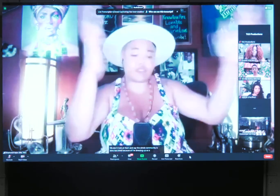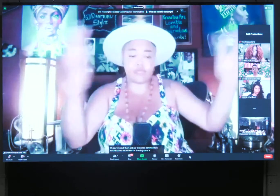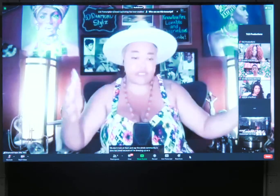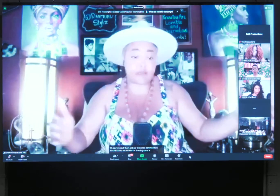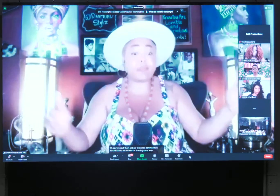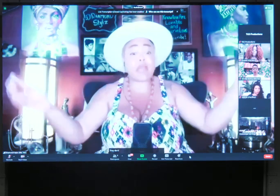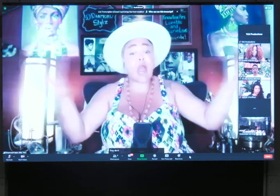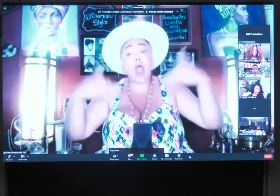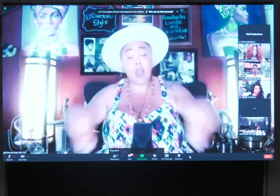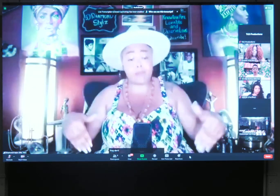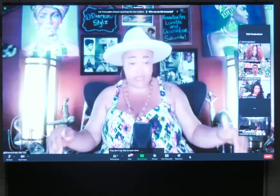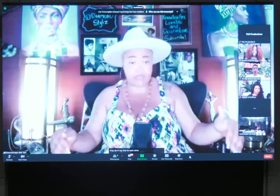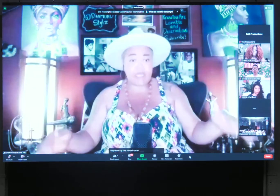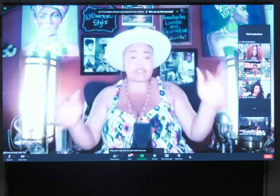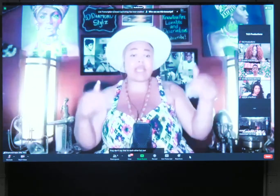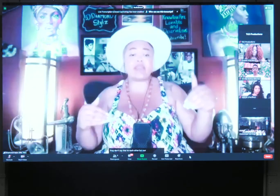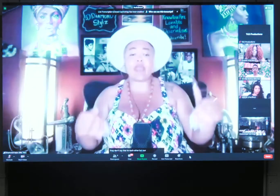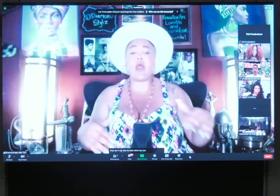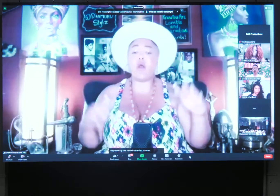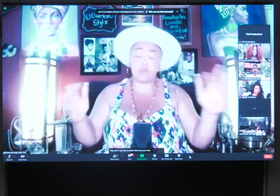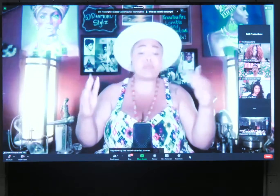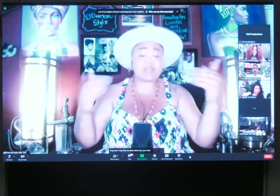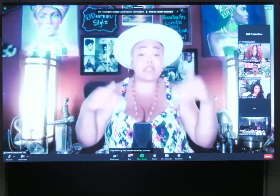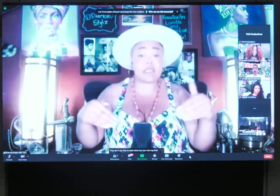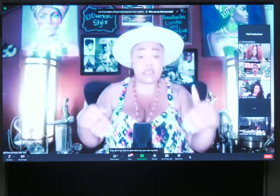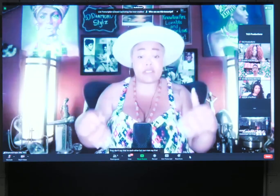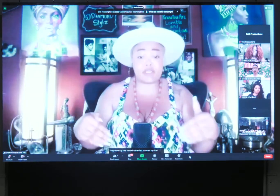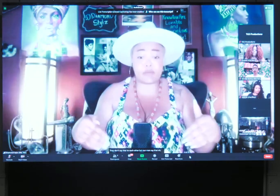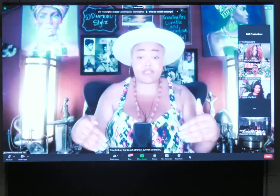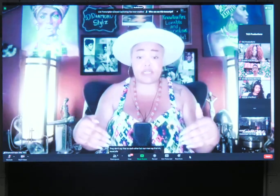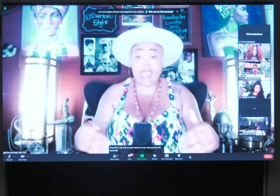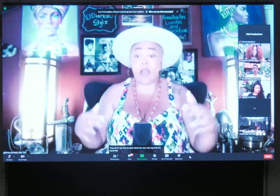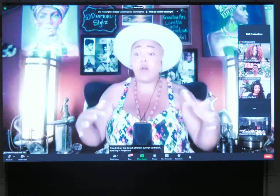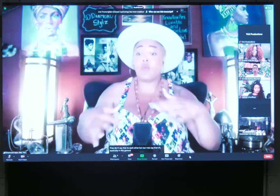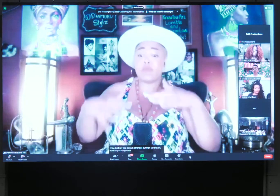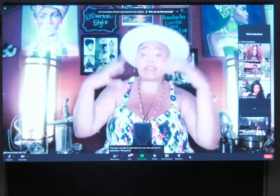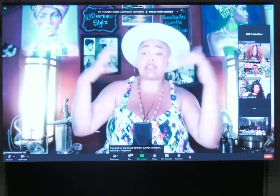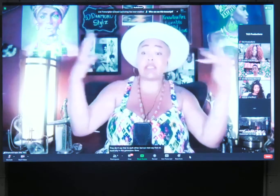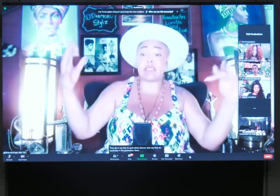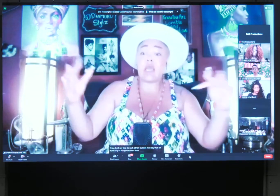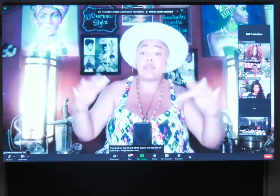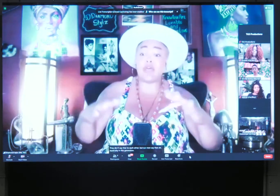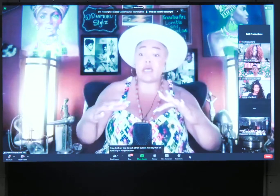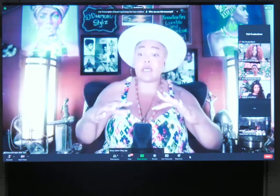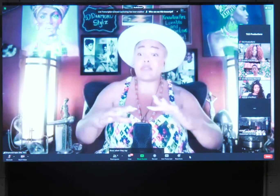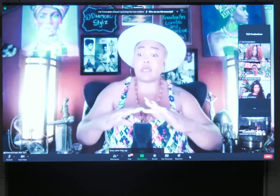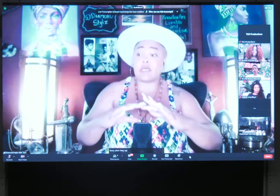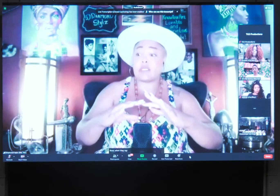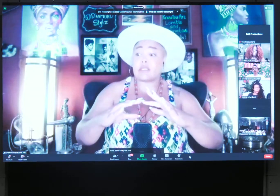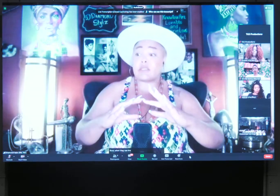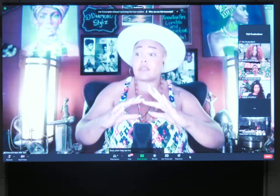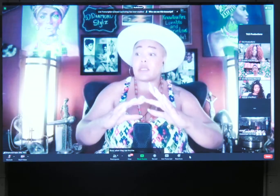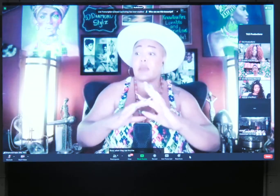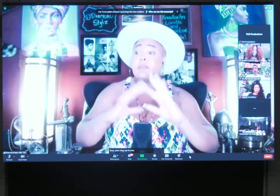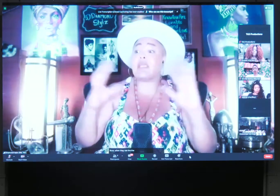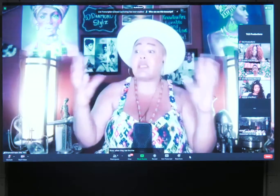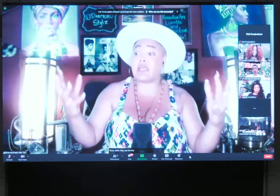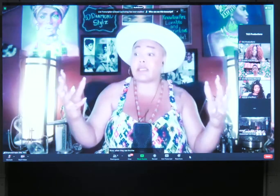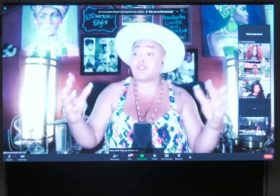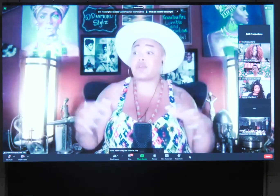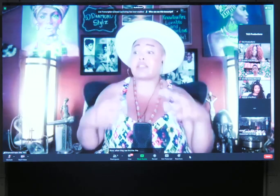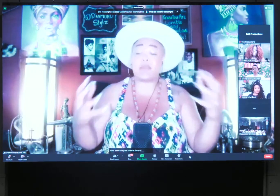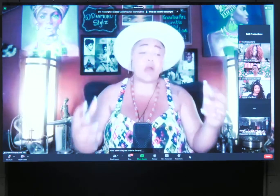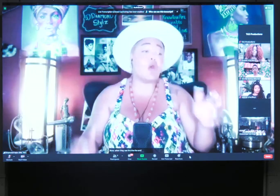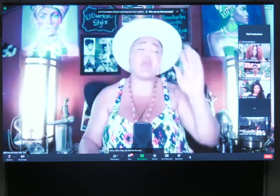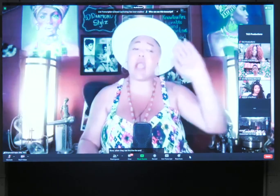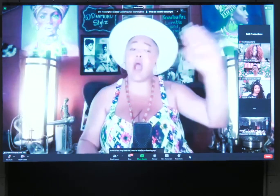say that to each other. But our men say that, especially in this generation now, when they see the the